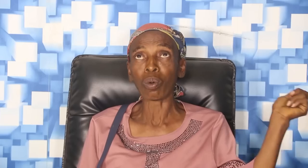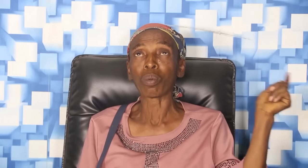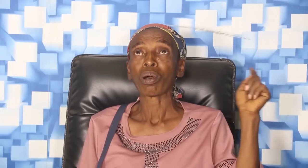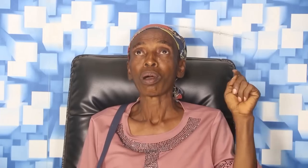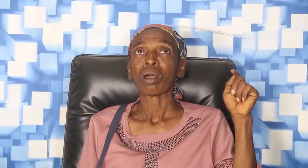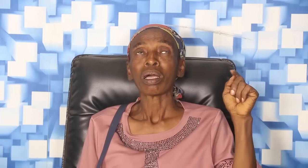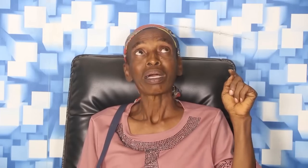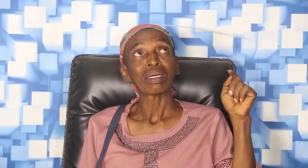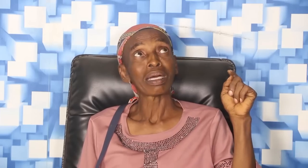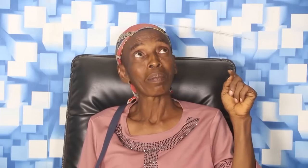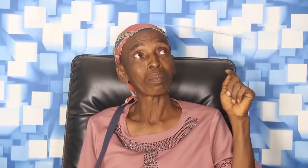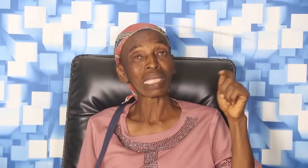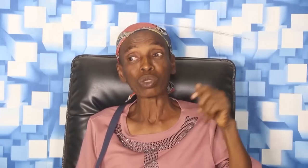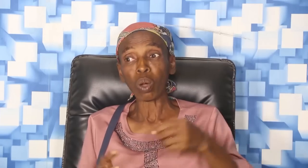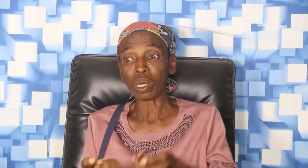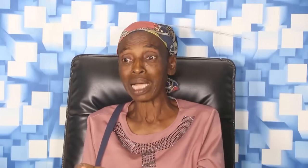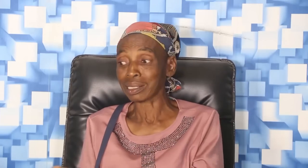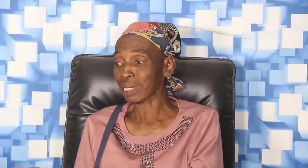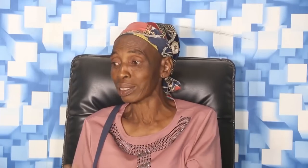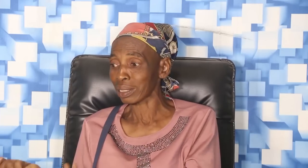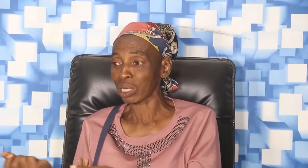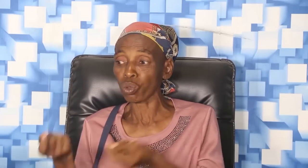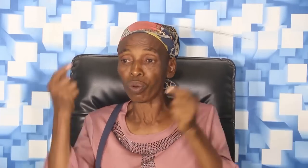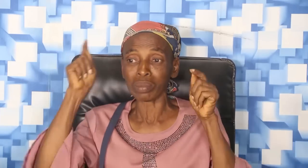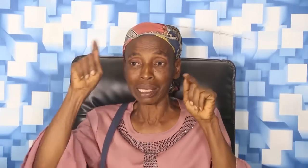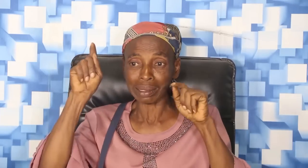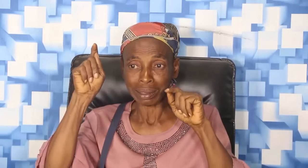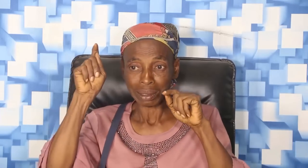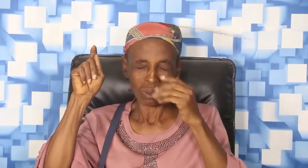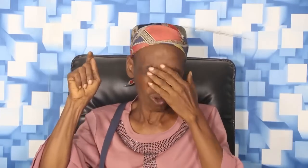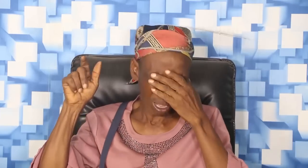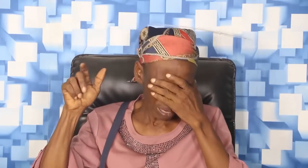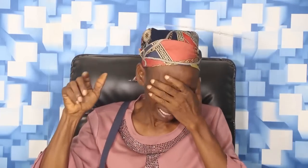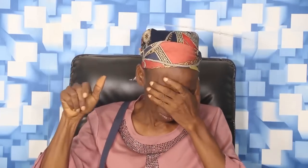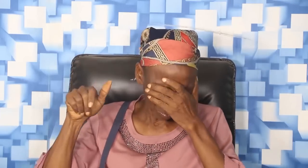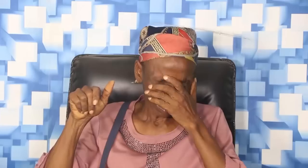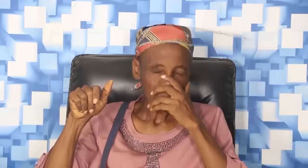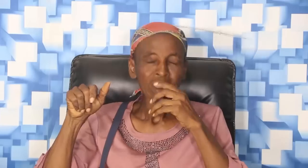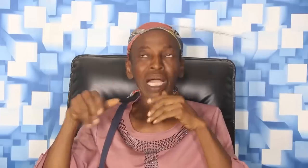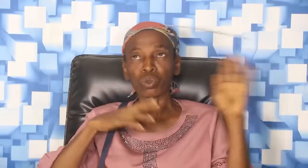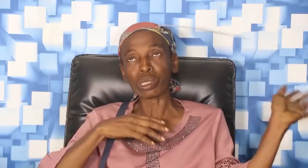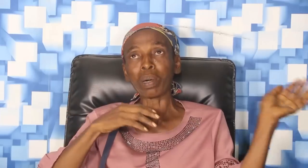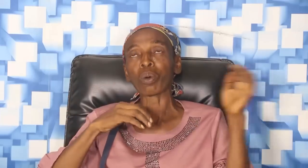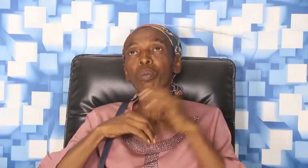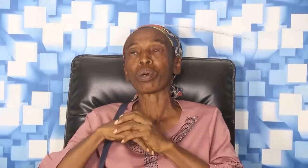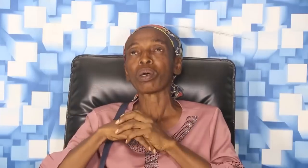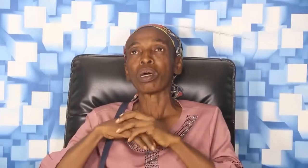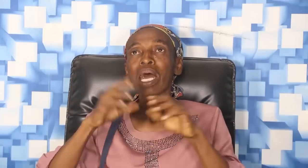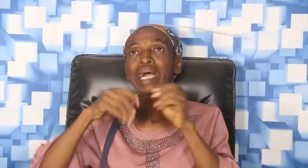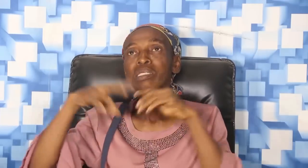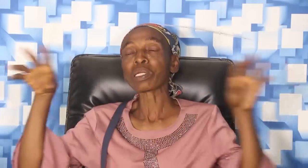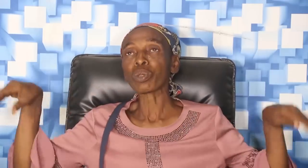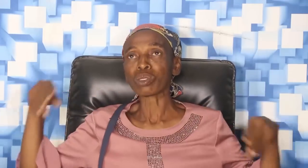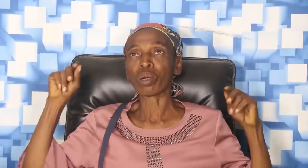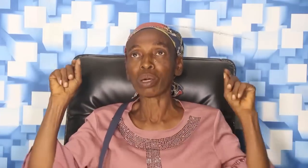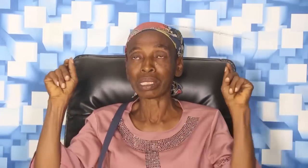went back home, there's warm water and sand I took from that leaf at background. I took it back